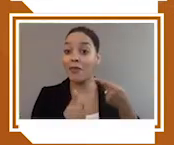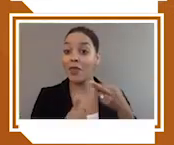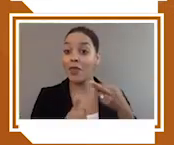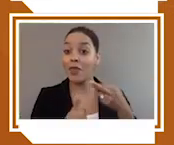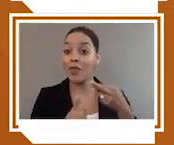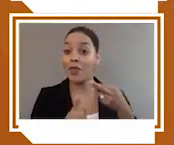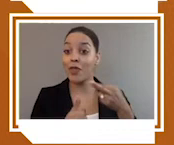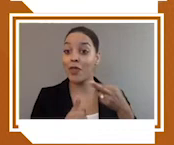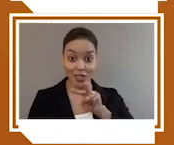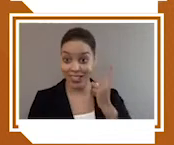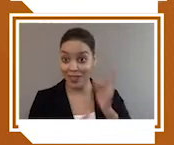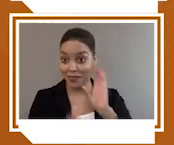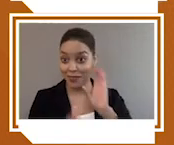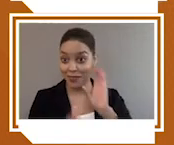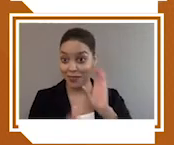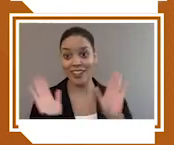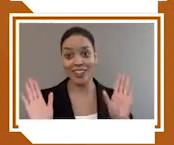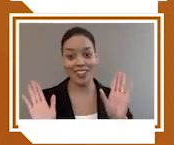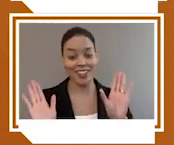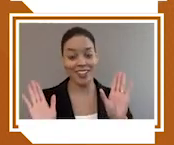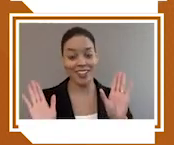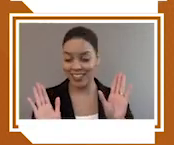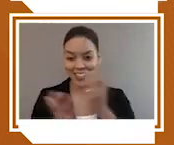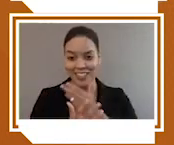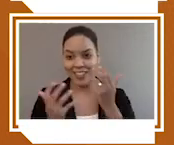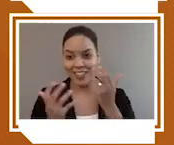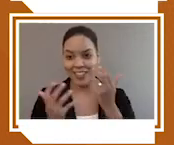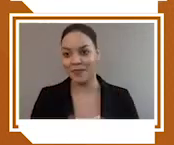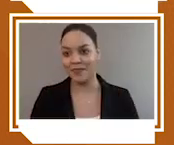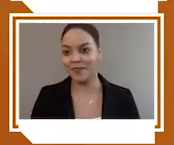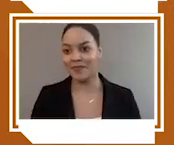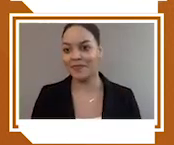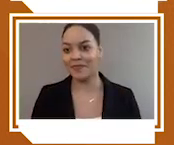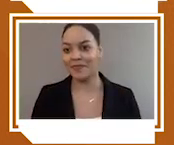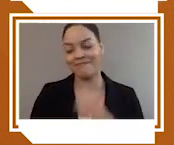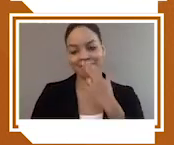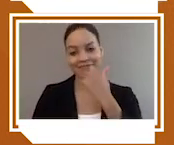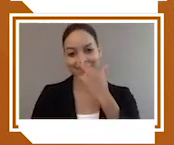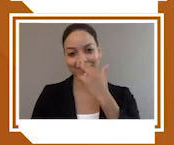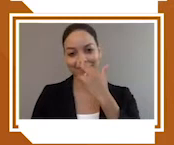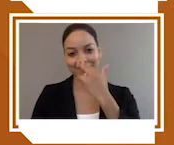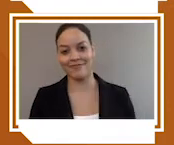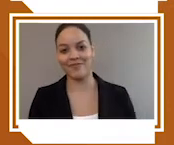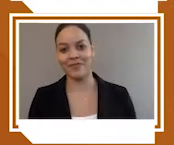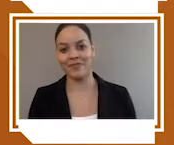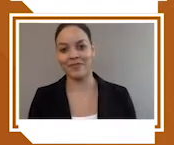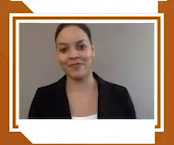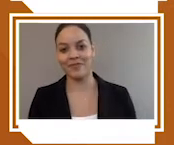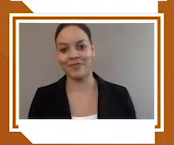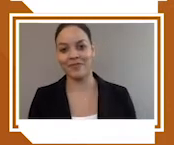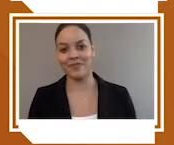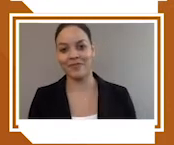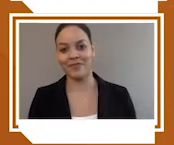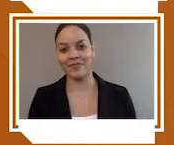it. Oh, man. That's funny. Tell Trump it was